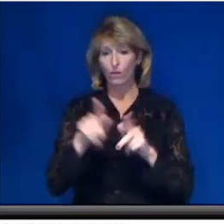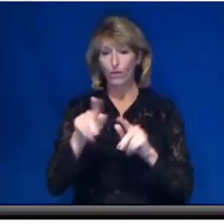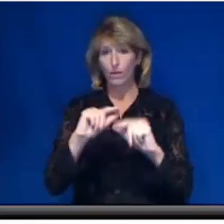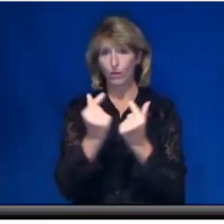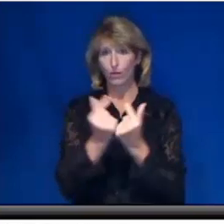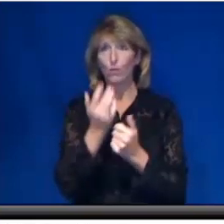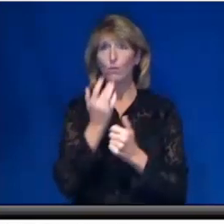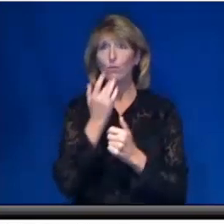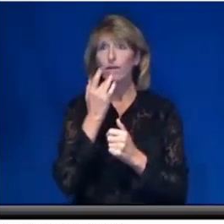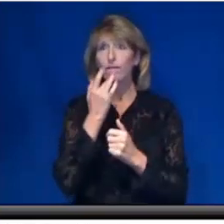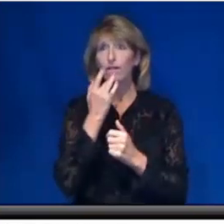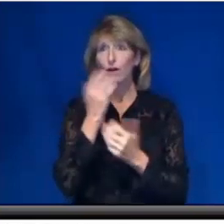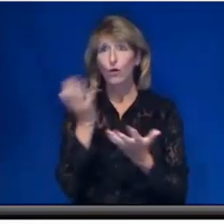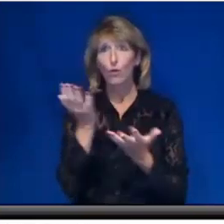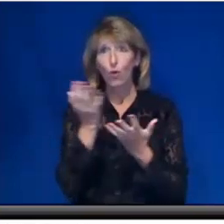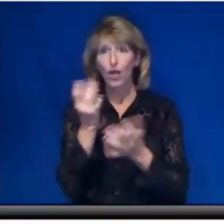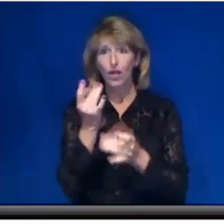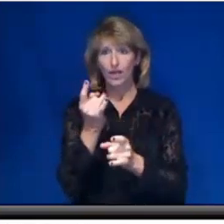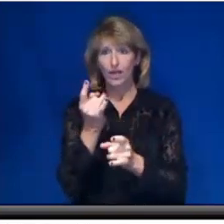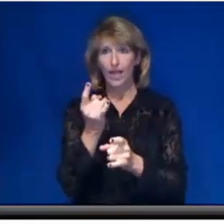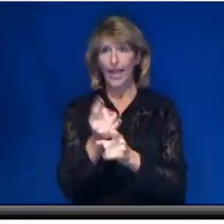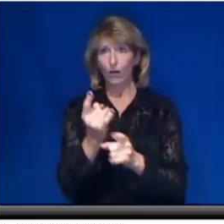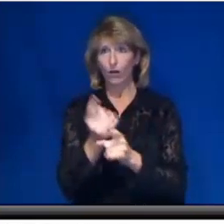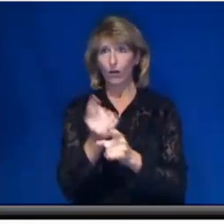over 1,200 people.